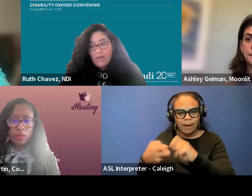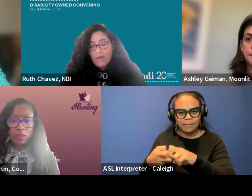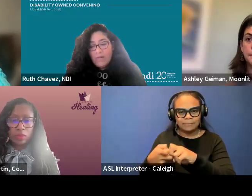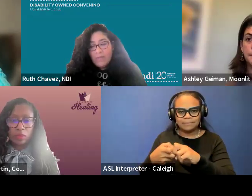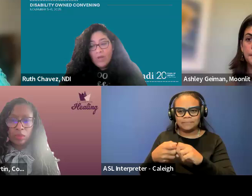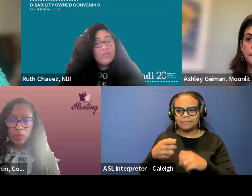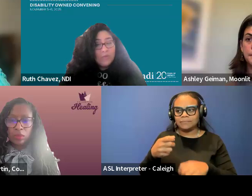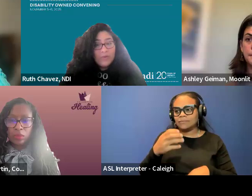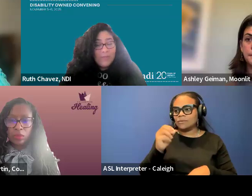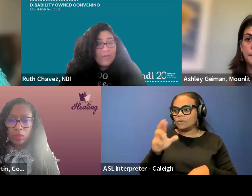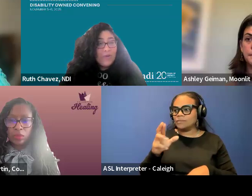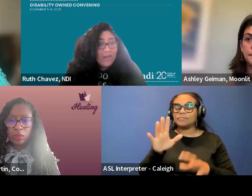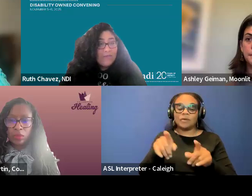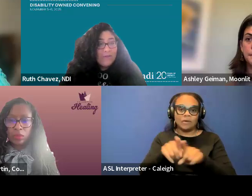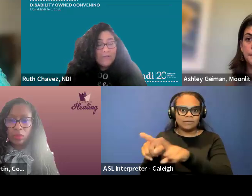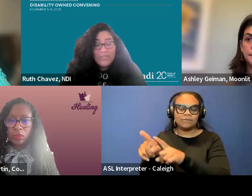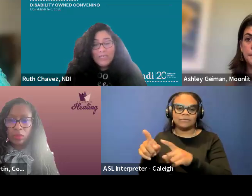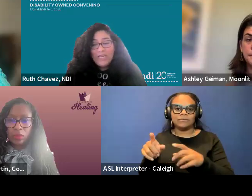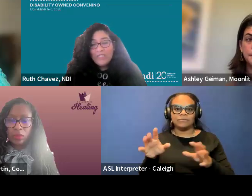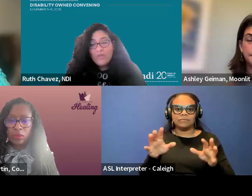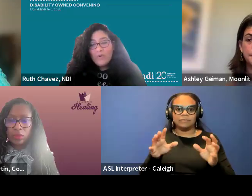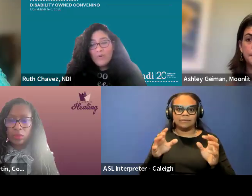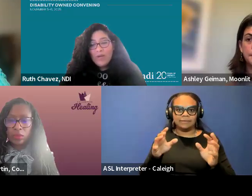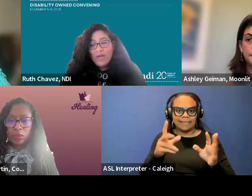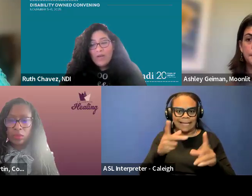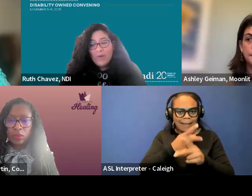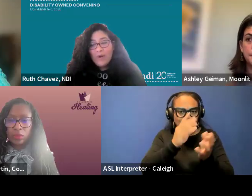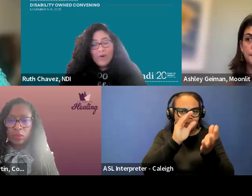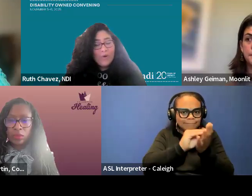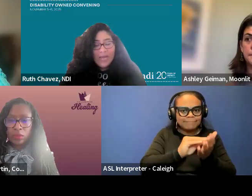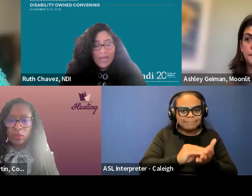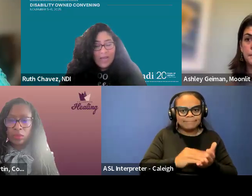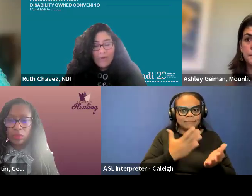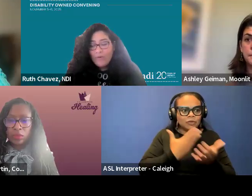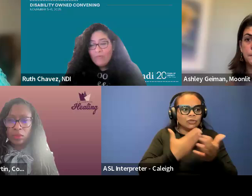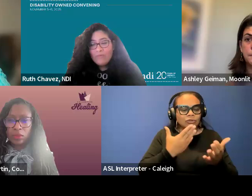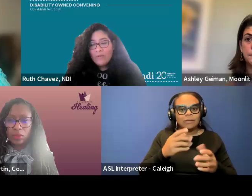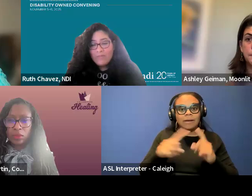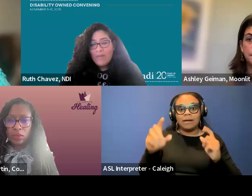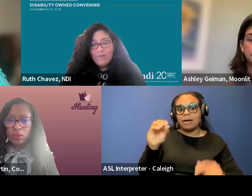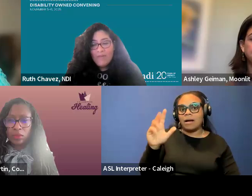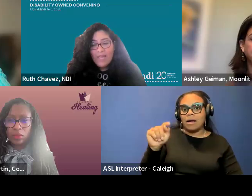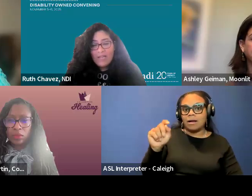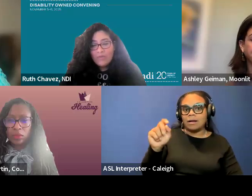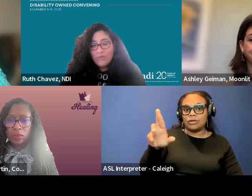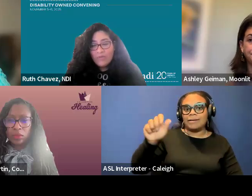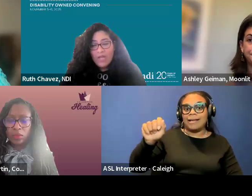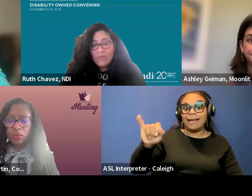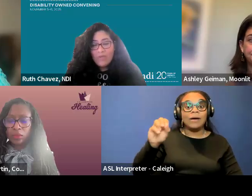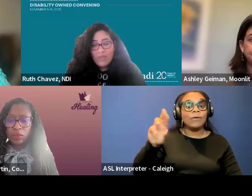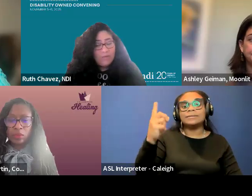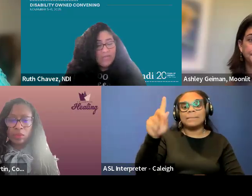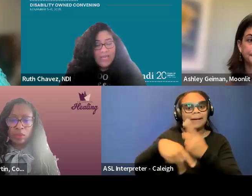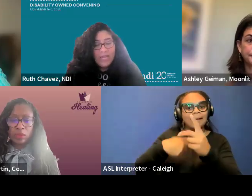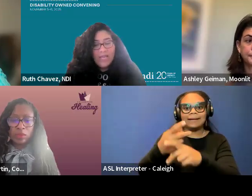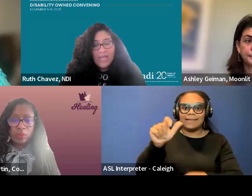and also keeping track of notes. And so Otter AI or some type of AI tool to